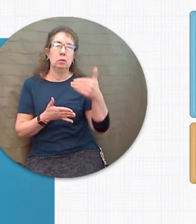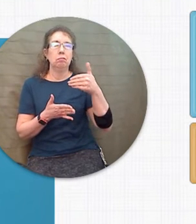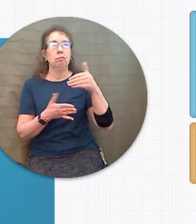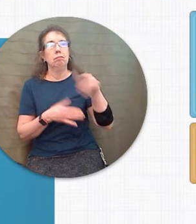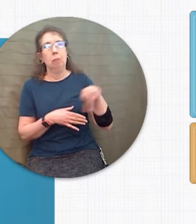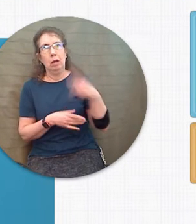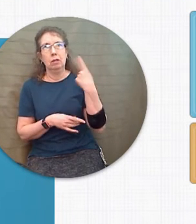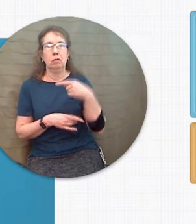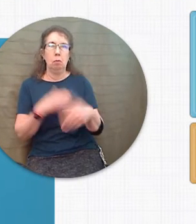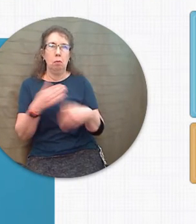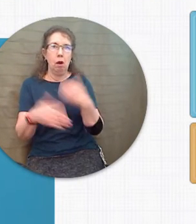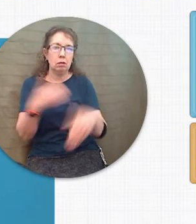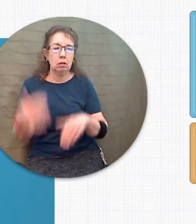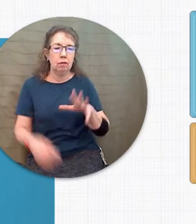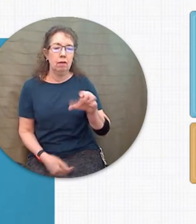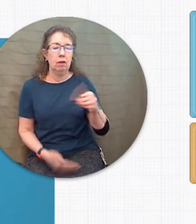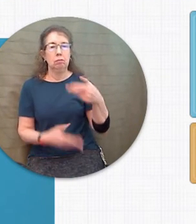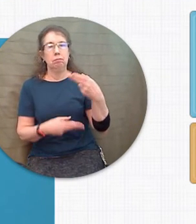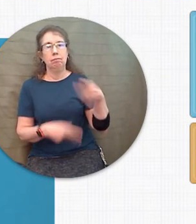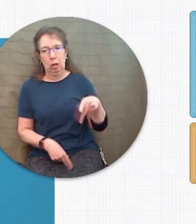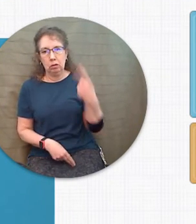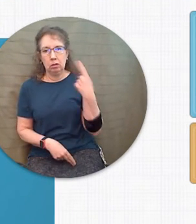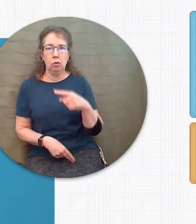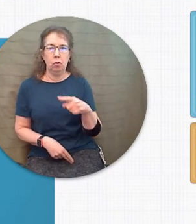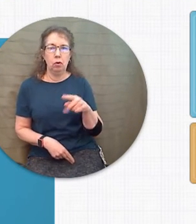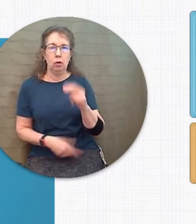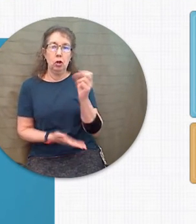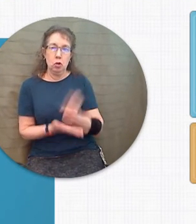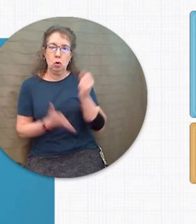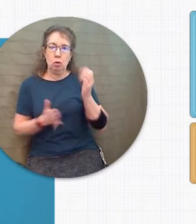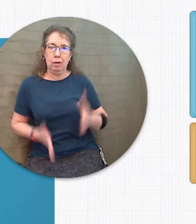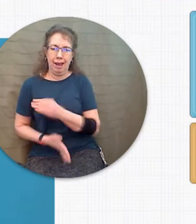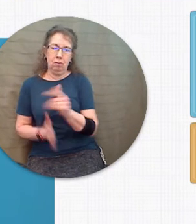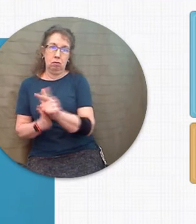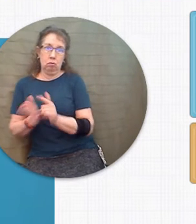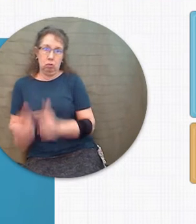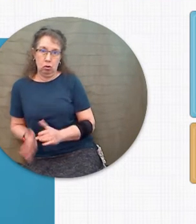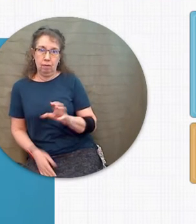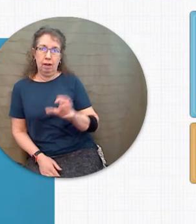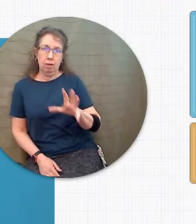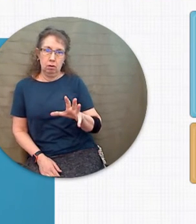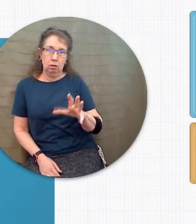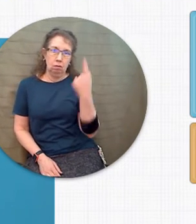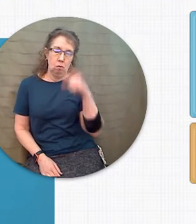£500 for attorney and notary, and £100 for a credit report. 500,